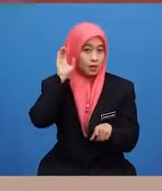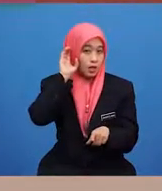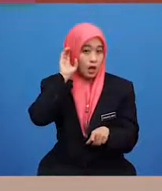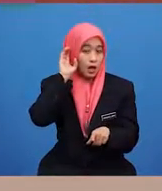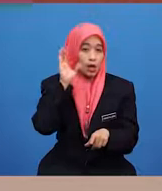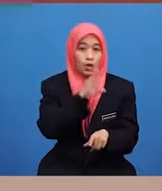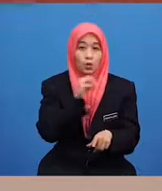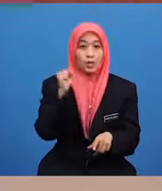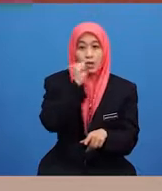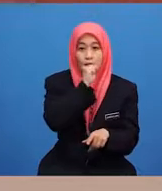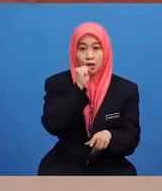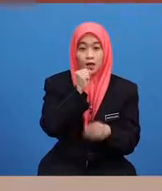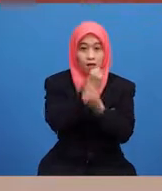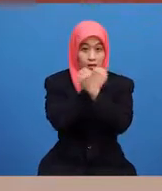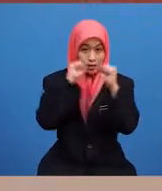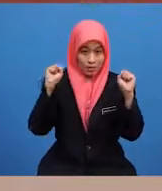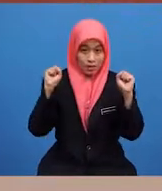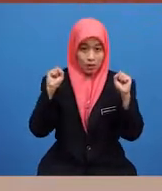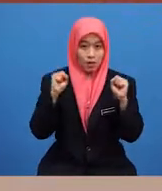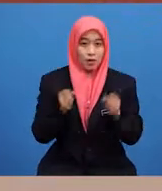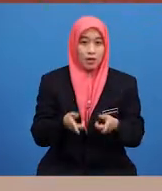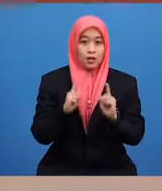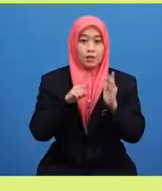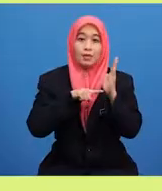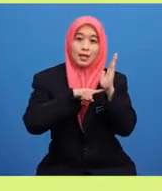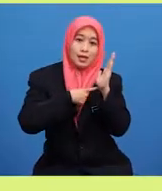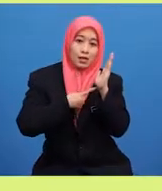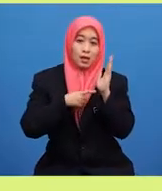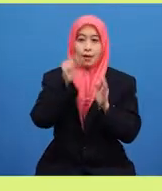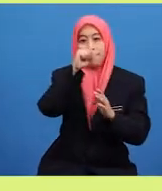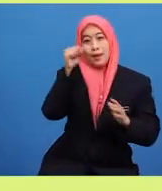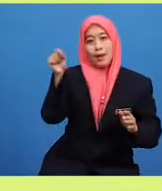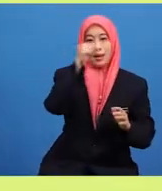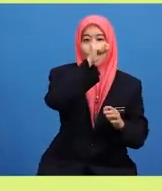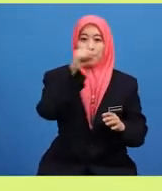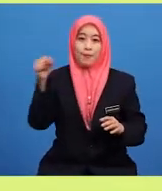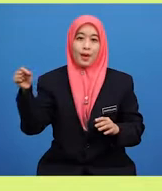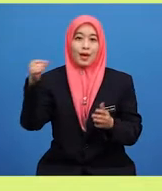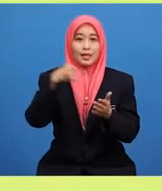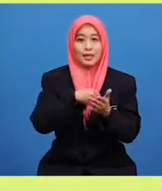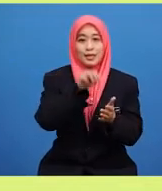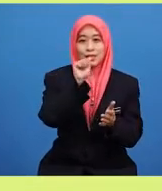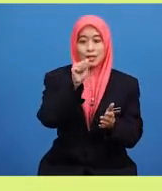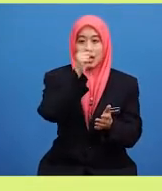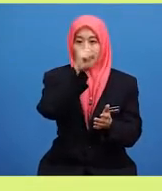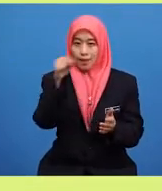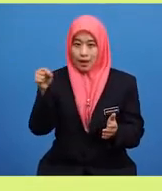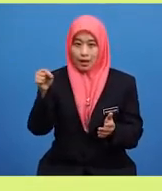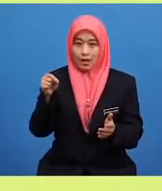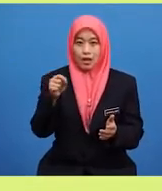ready? Let's begin. Pen, pen, it's a